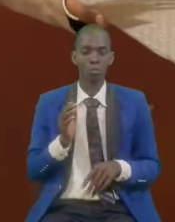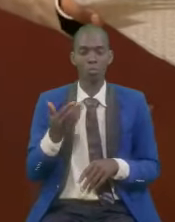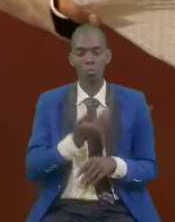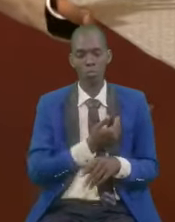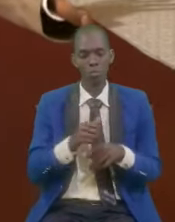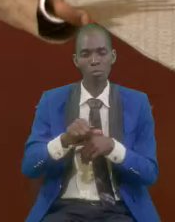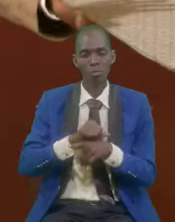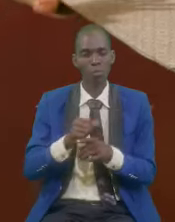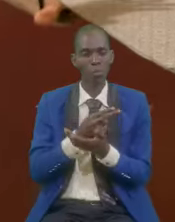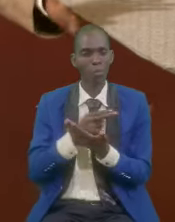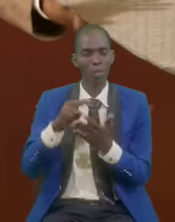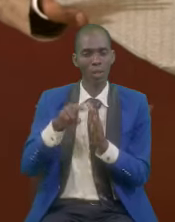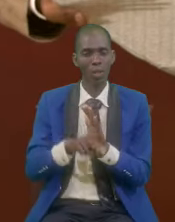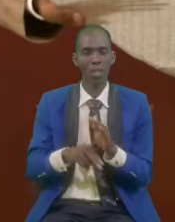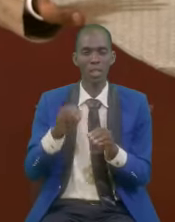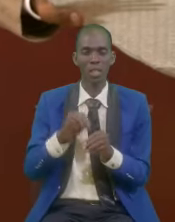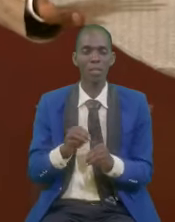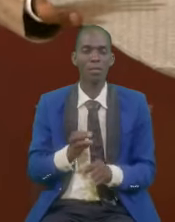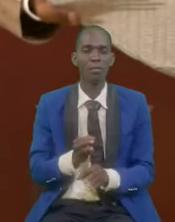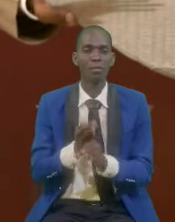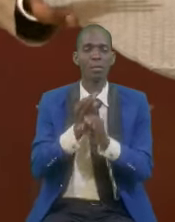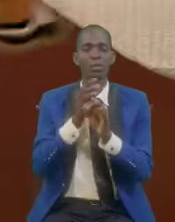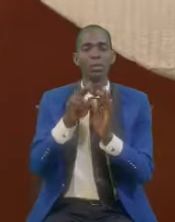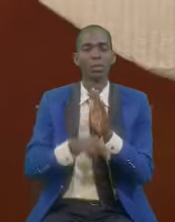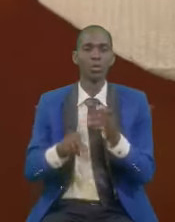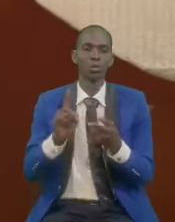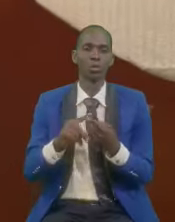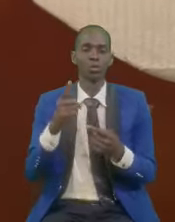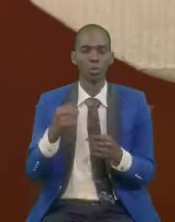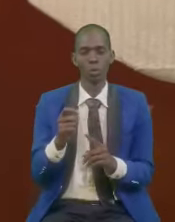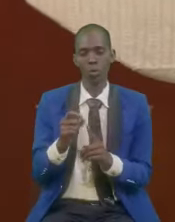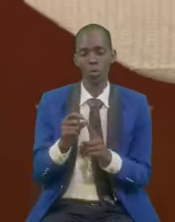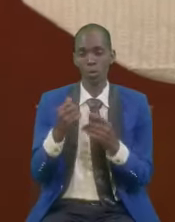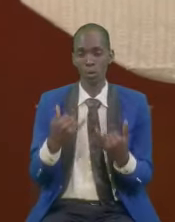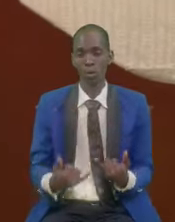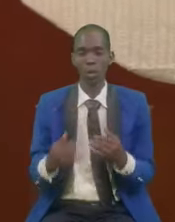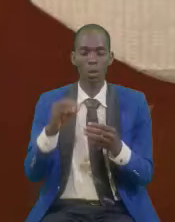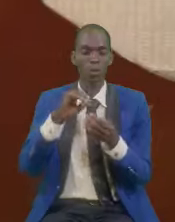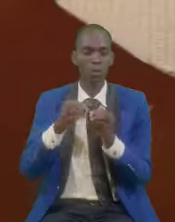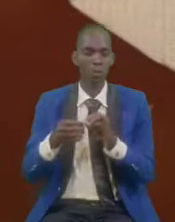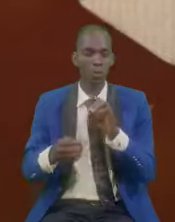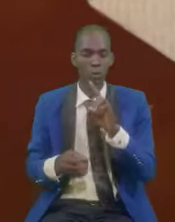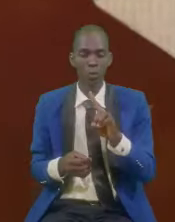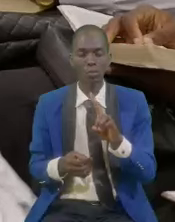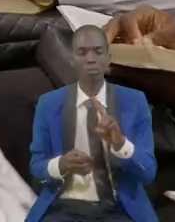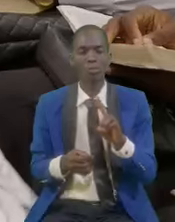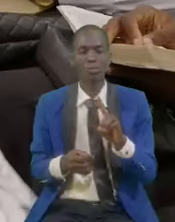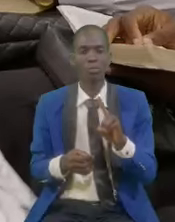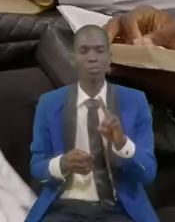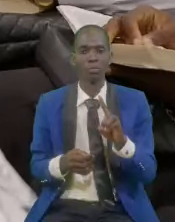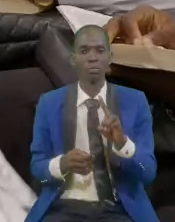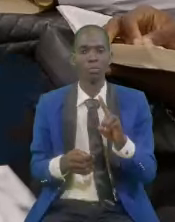godliness in faithfulness to the word. Let's come to number one. Number one, we're looking